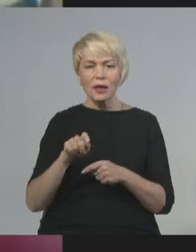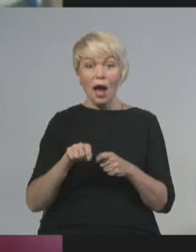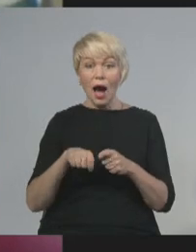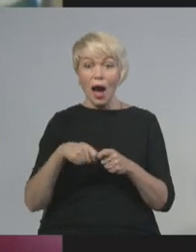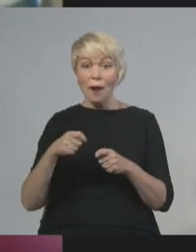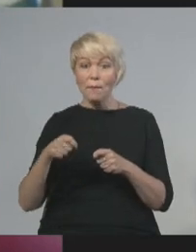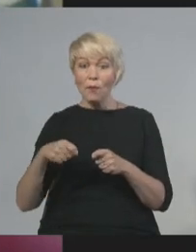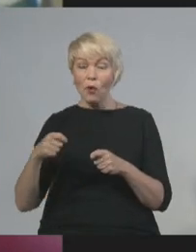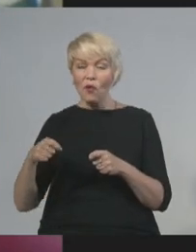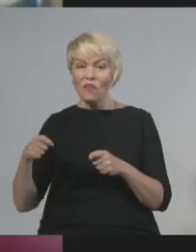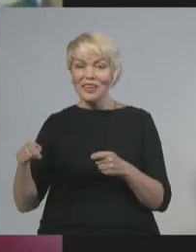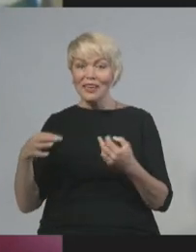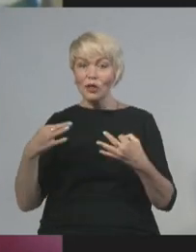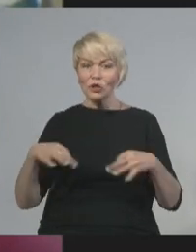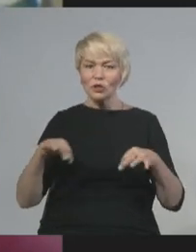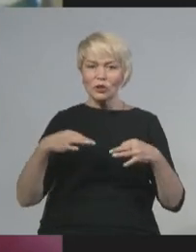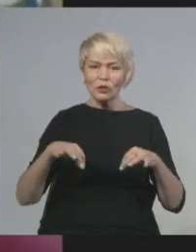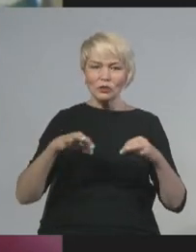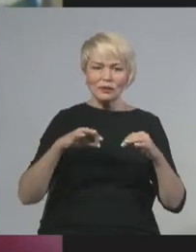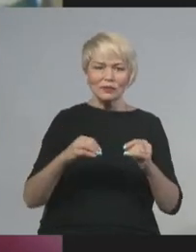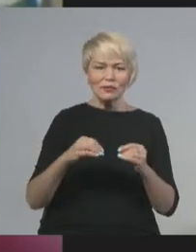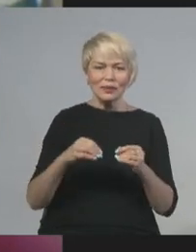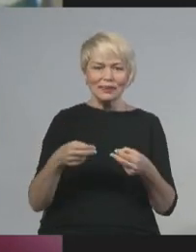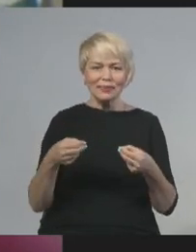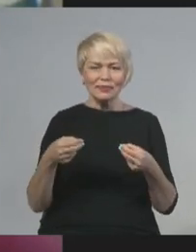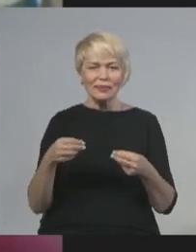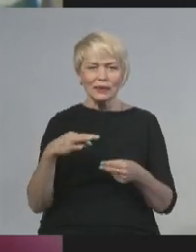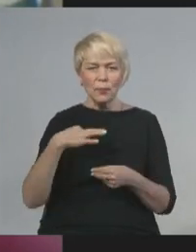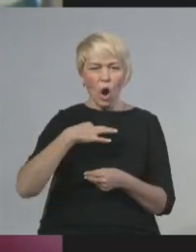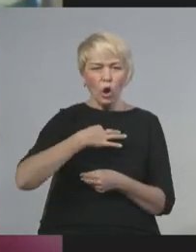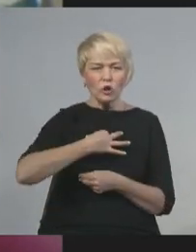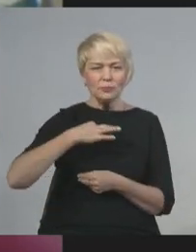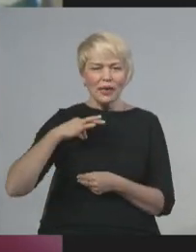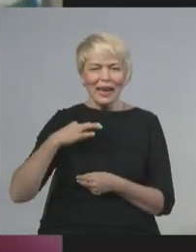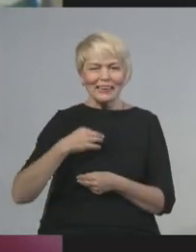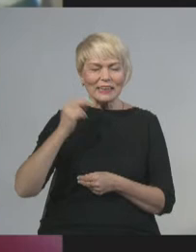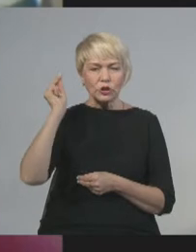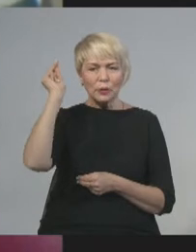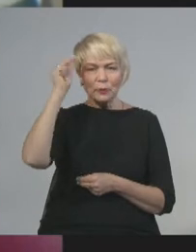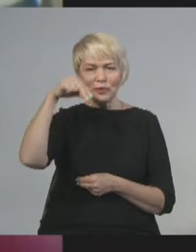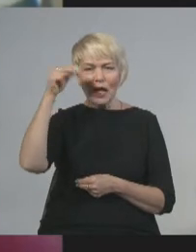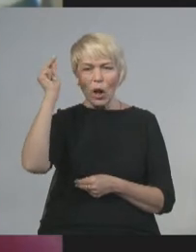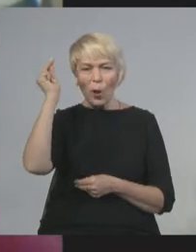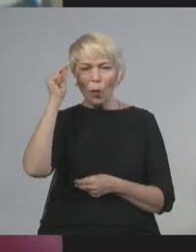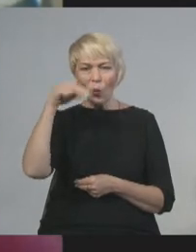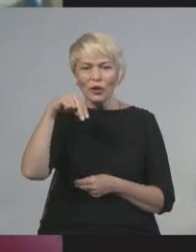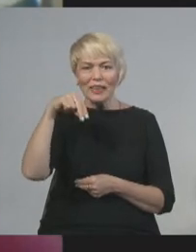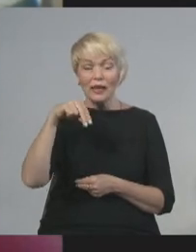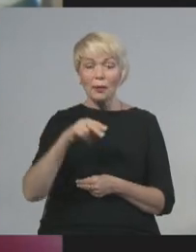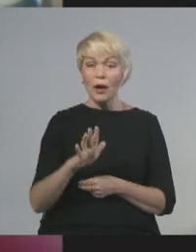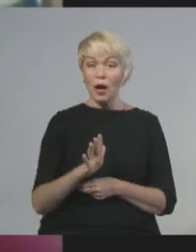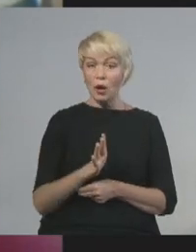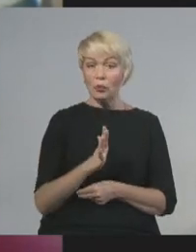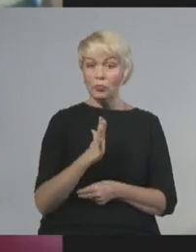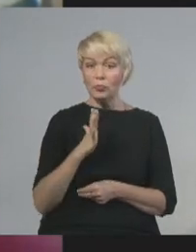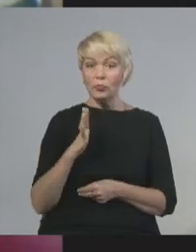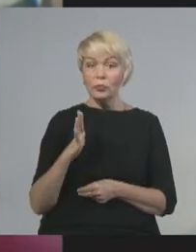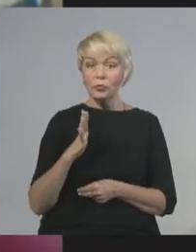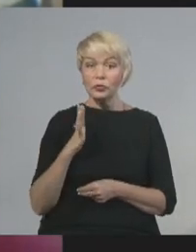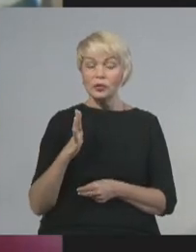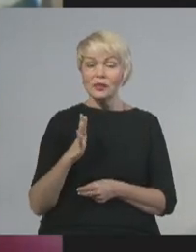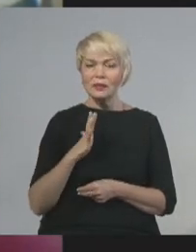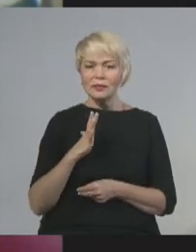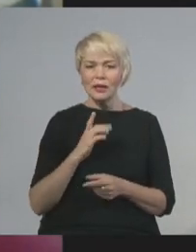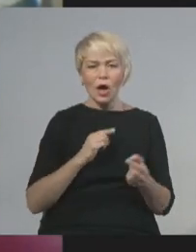conspiracy theorists come and join their programs and um i've seen one of those when a guy